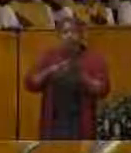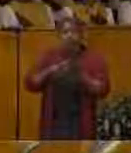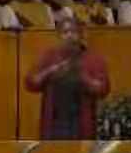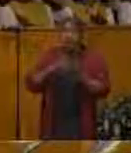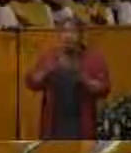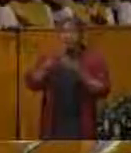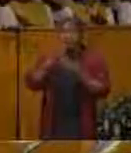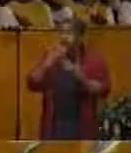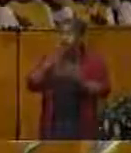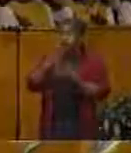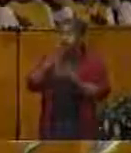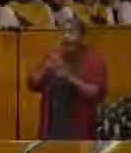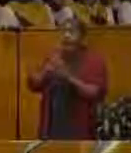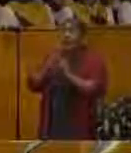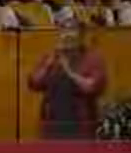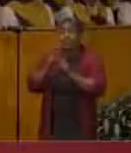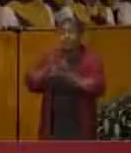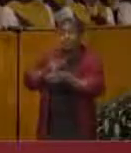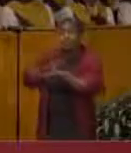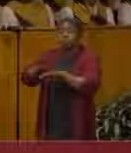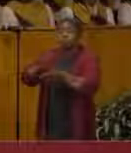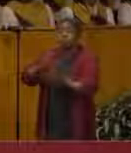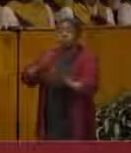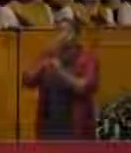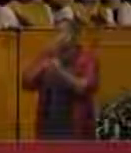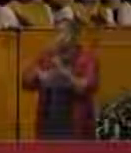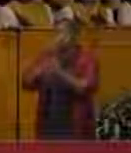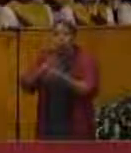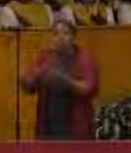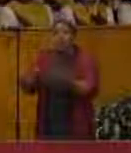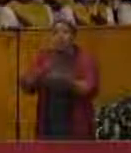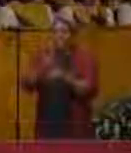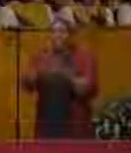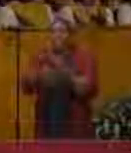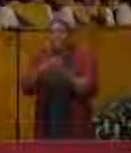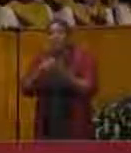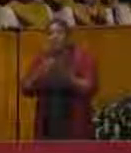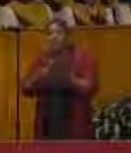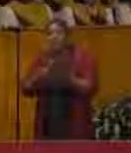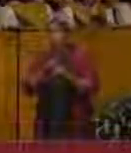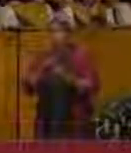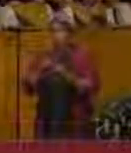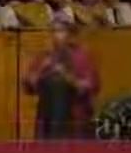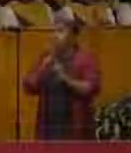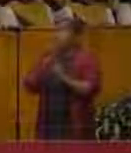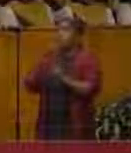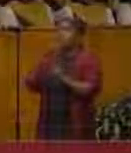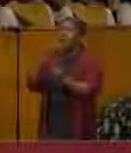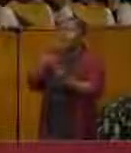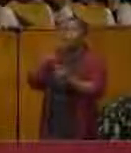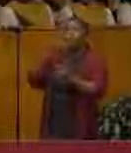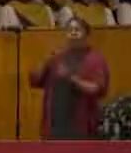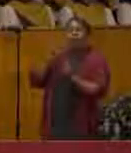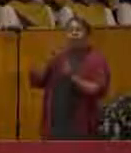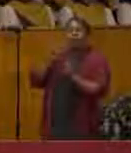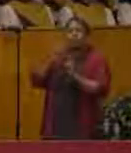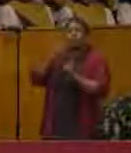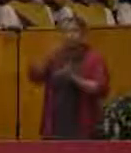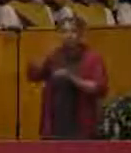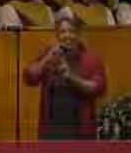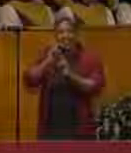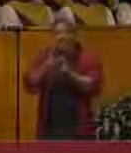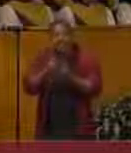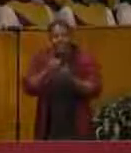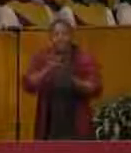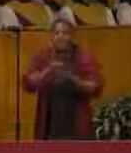generosity where I give to change the world. But finally, when I give back to the Lord says, I want you to give because that is